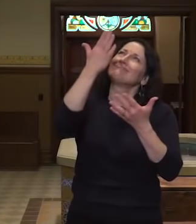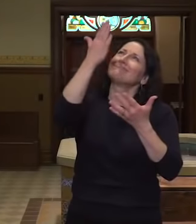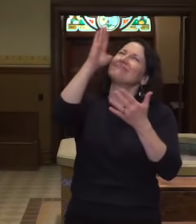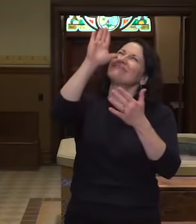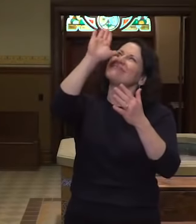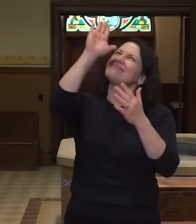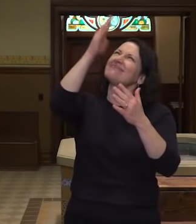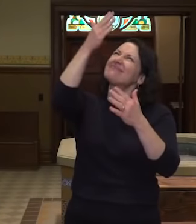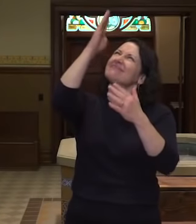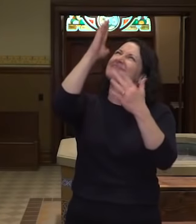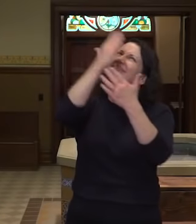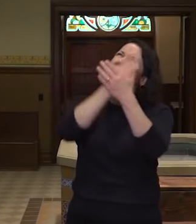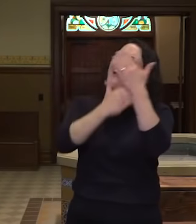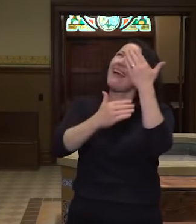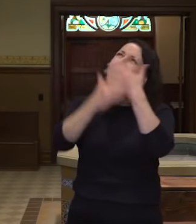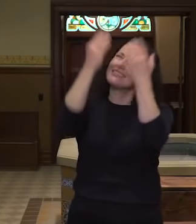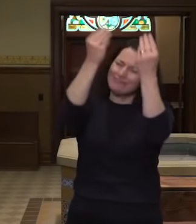gave me